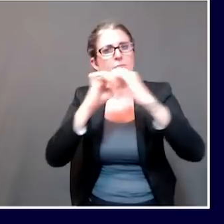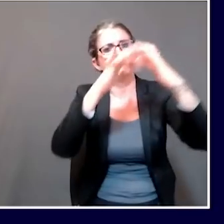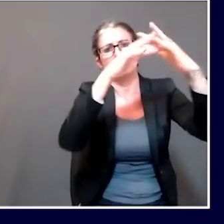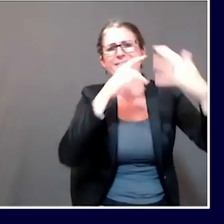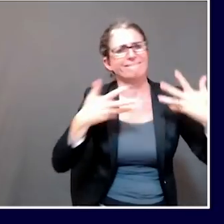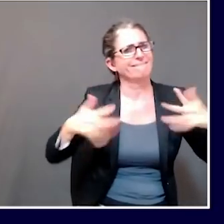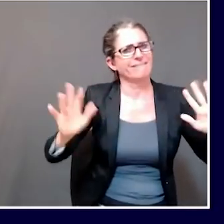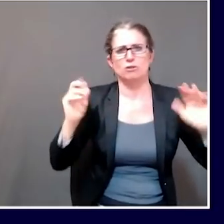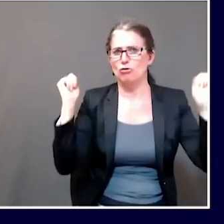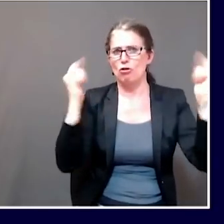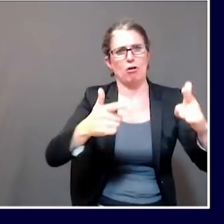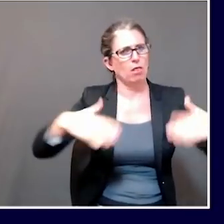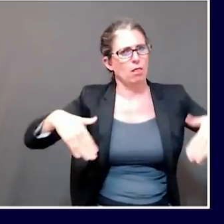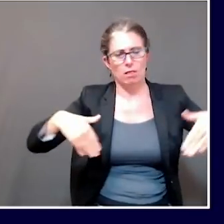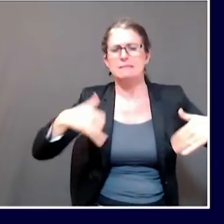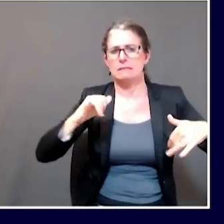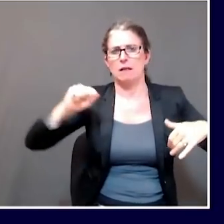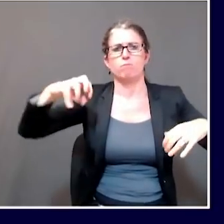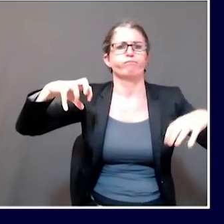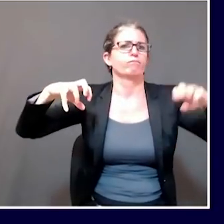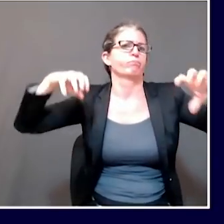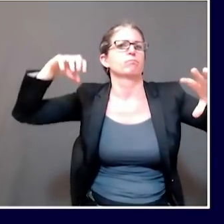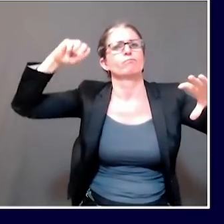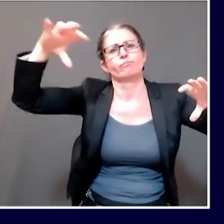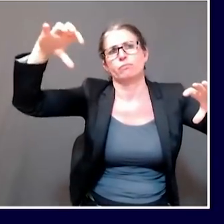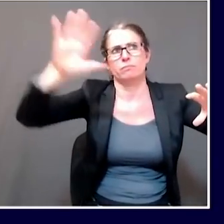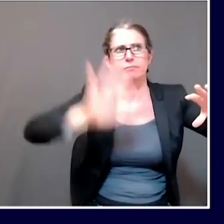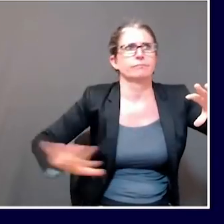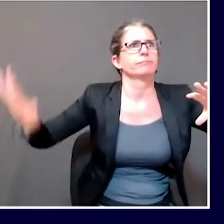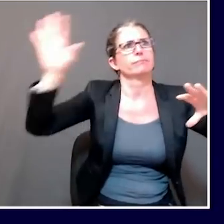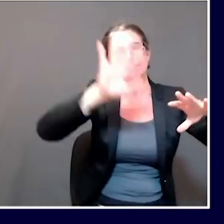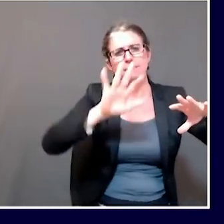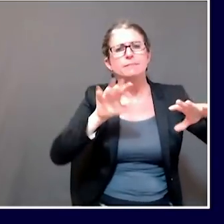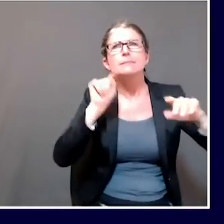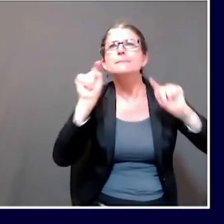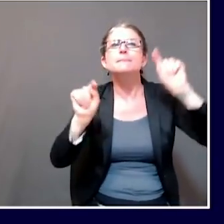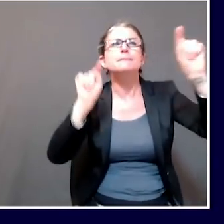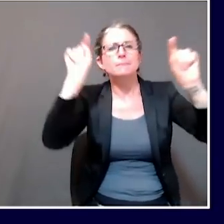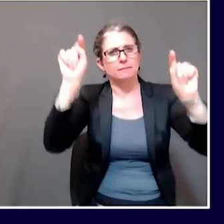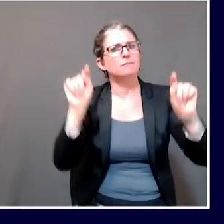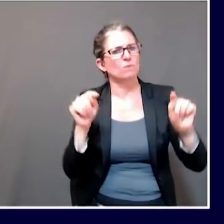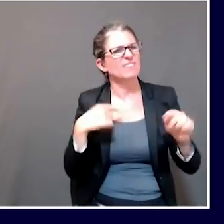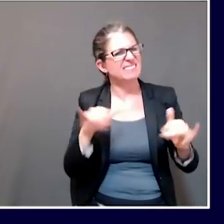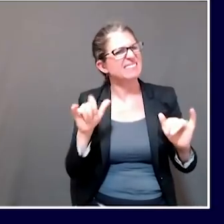areas of the state that we want to expand testing into. They haven't been delayed. They've been,